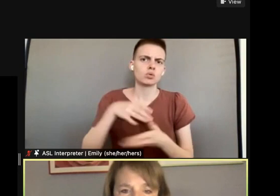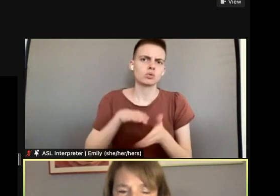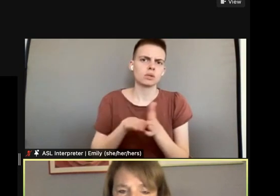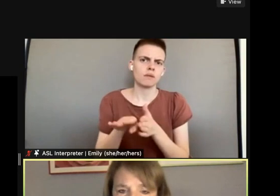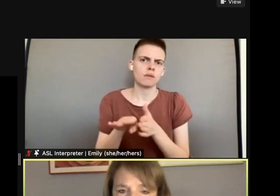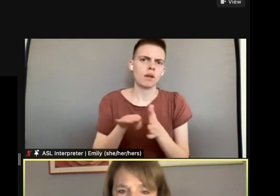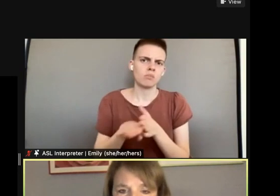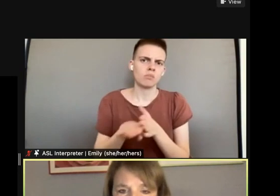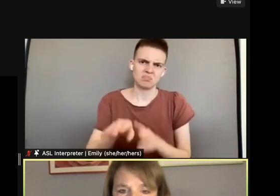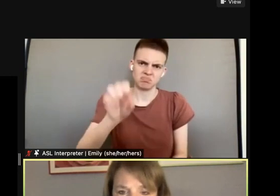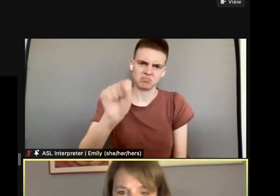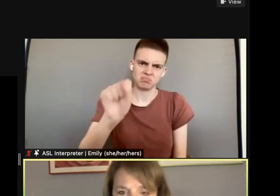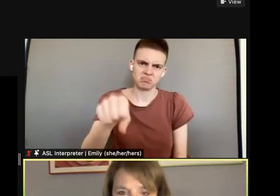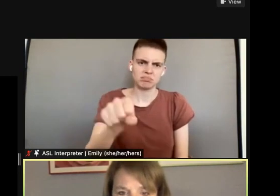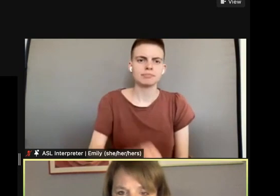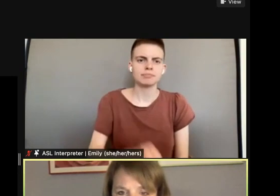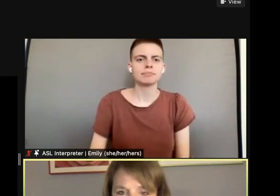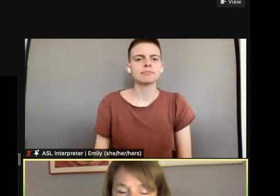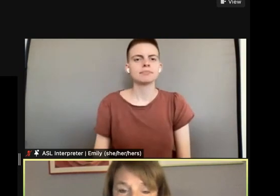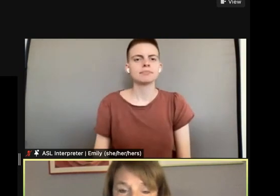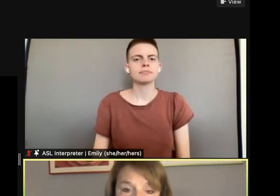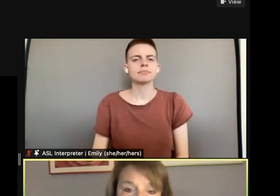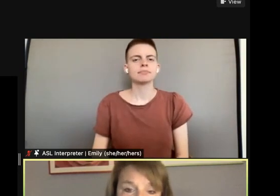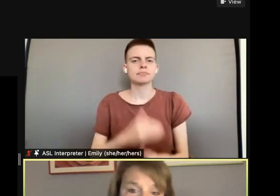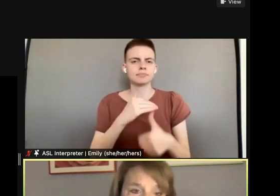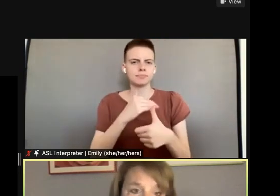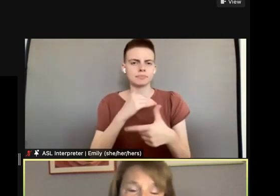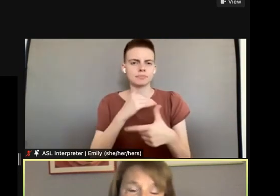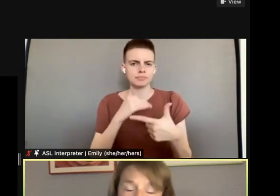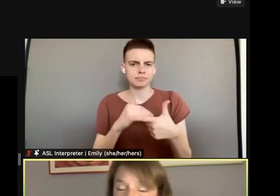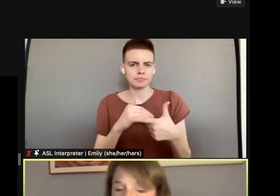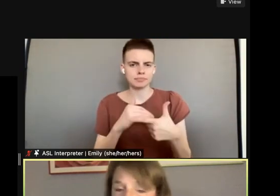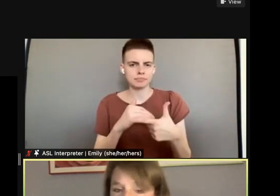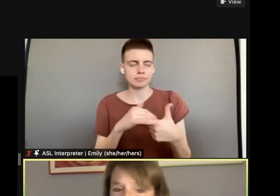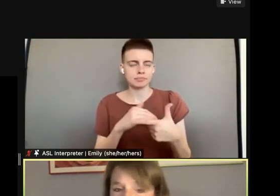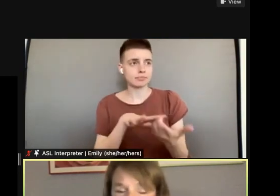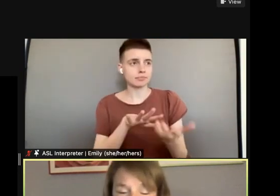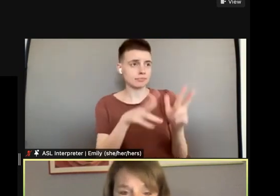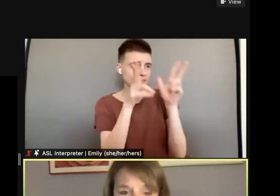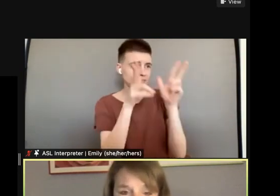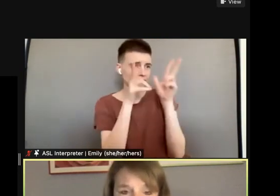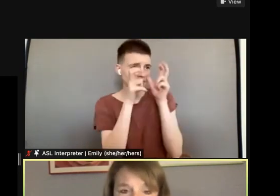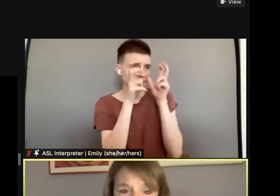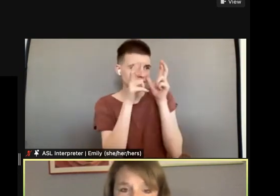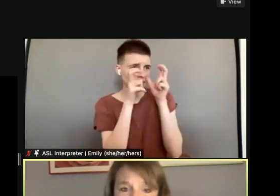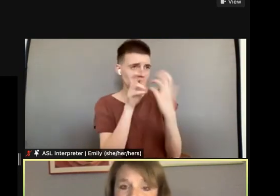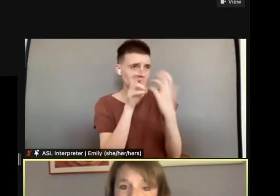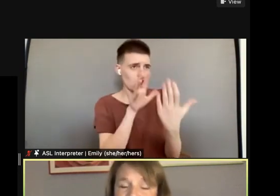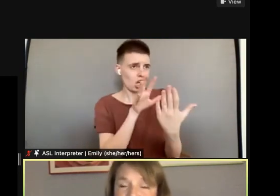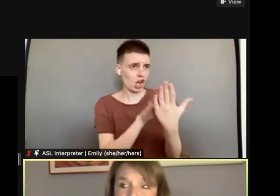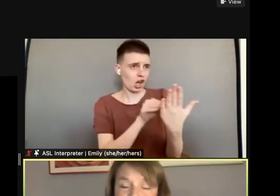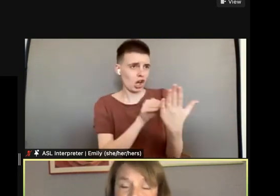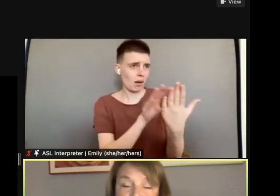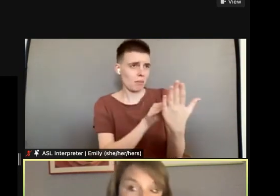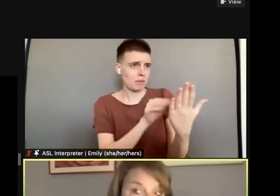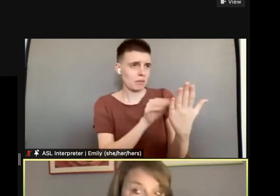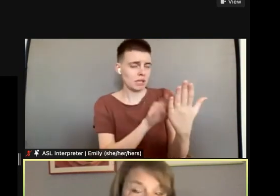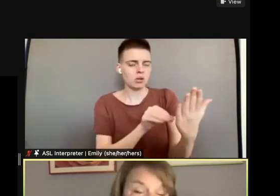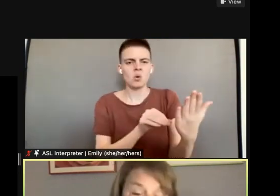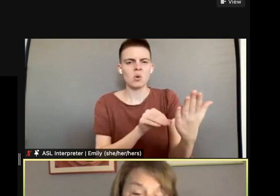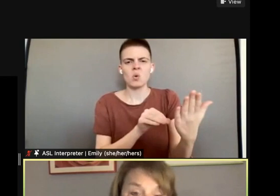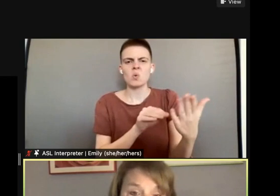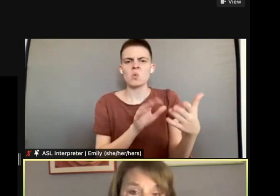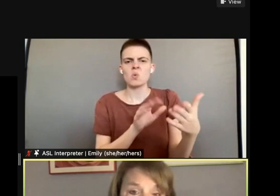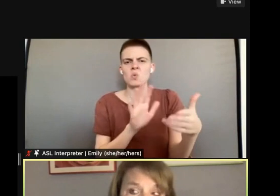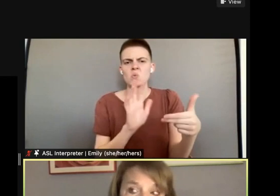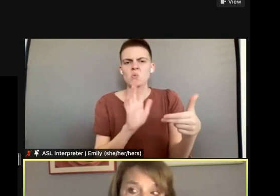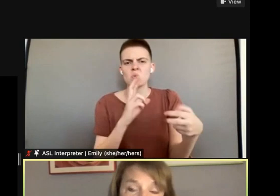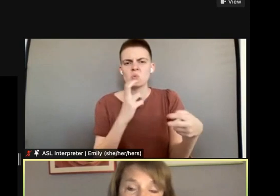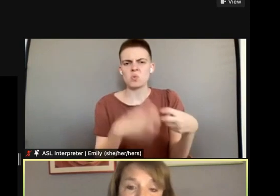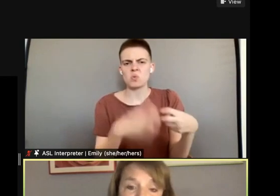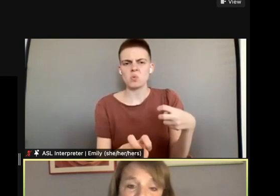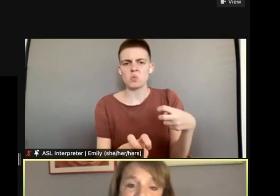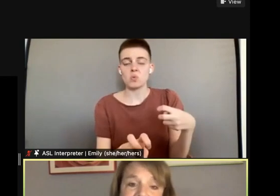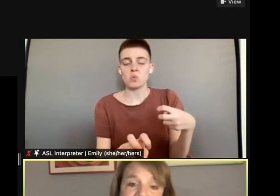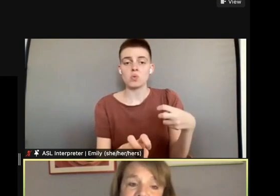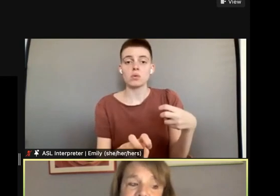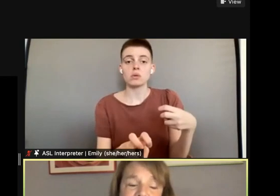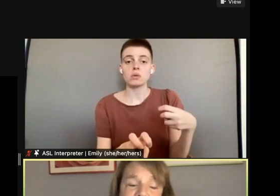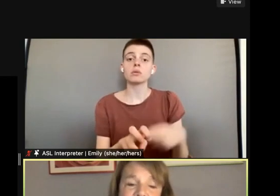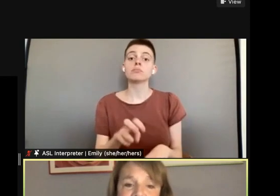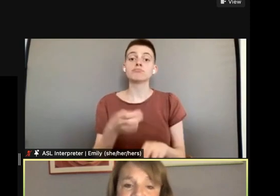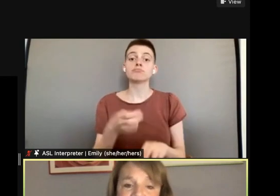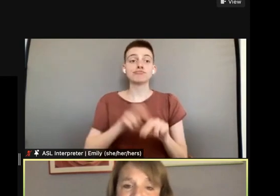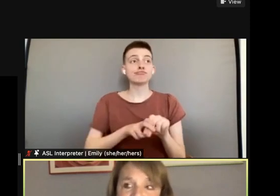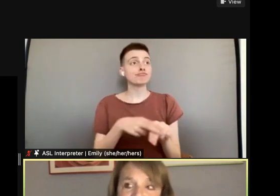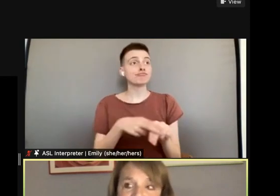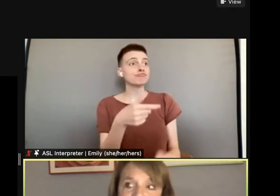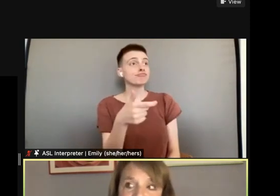great difficulty learning from imitation because of distance and novelty and latency. Just watching somebody do something